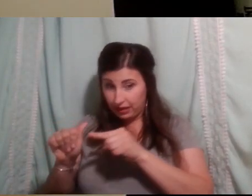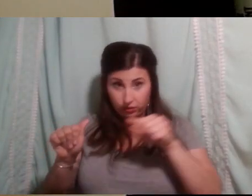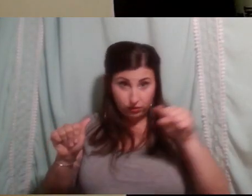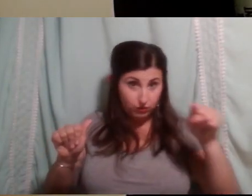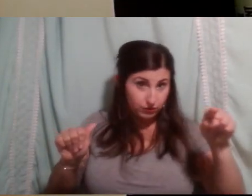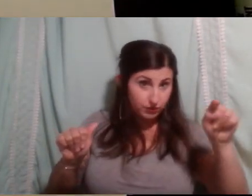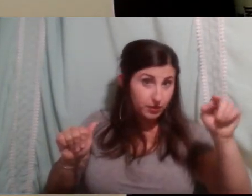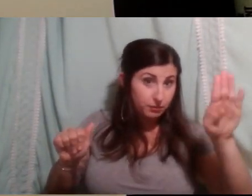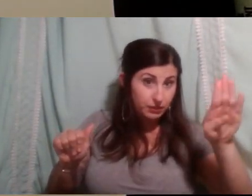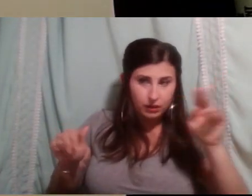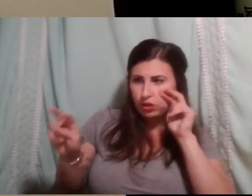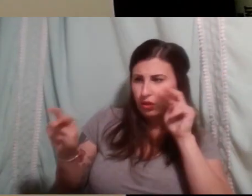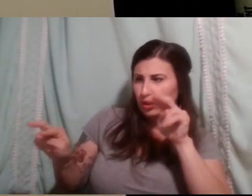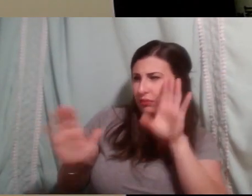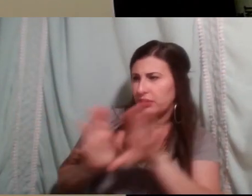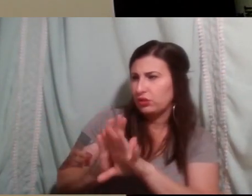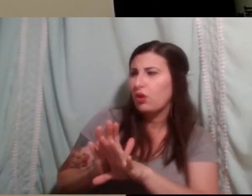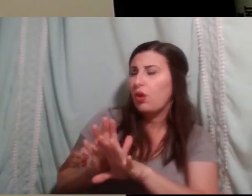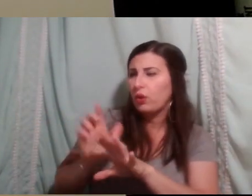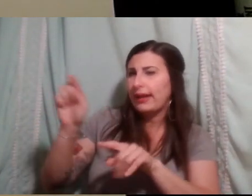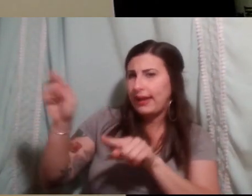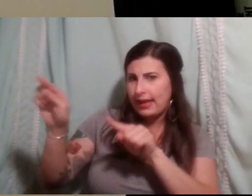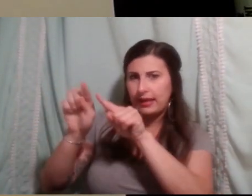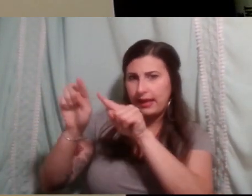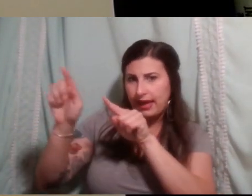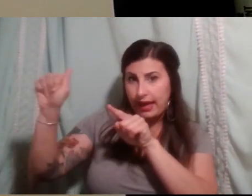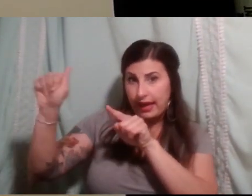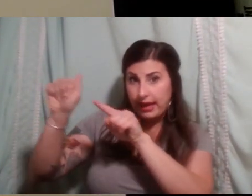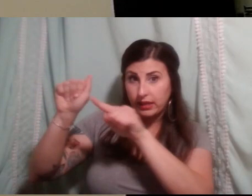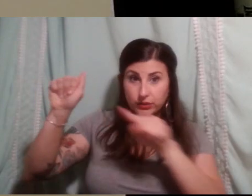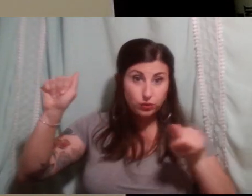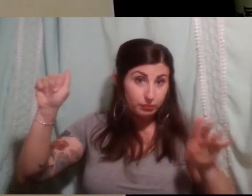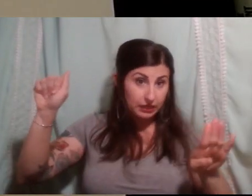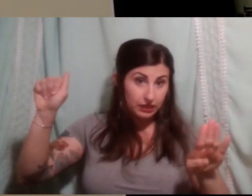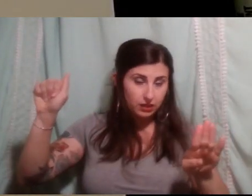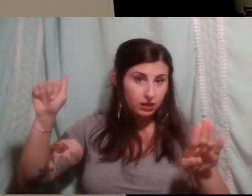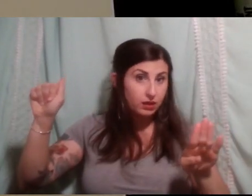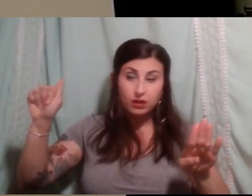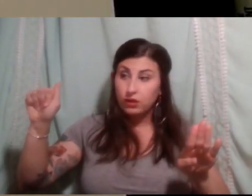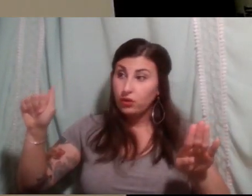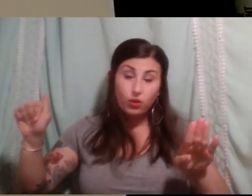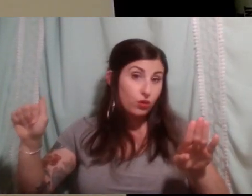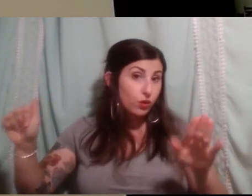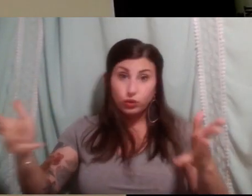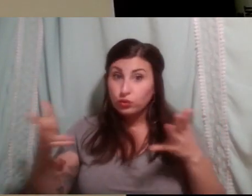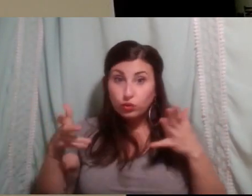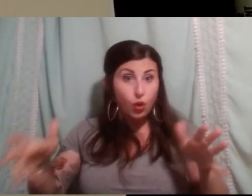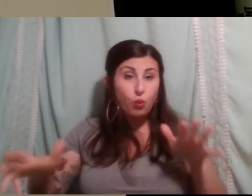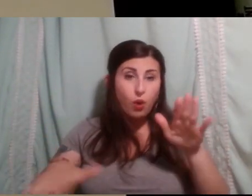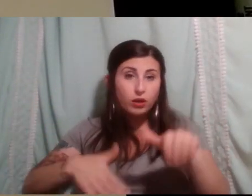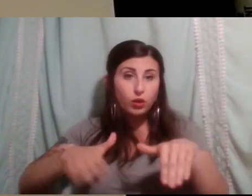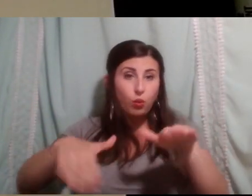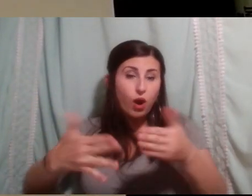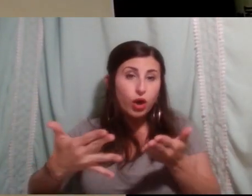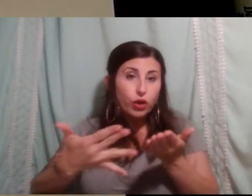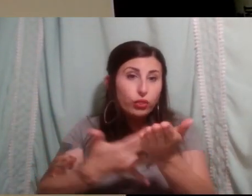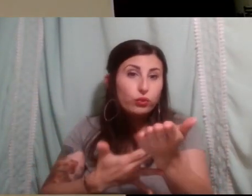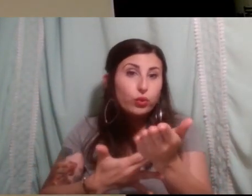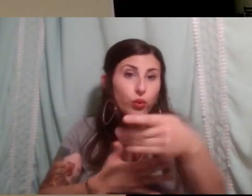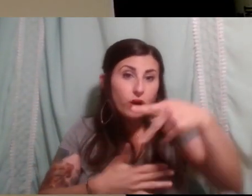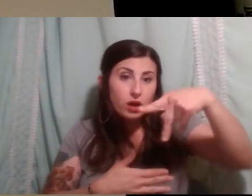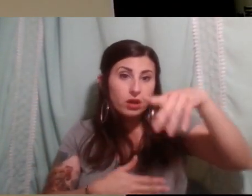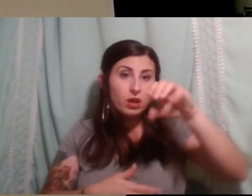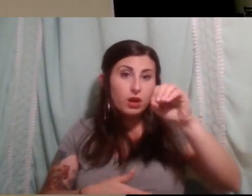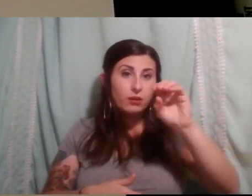to point B. Okay, let's look at the picture. Oh, point A to point B. You must avoid walking through the pond. Why? Are